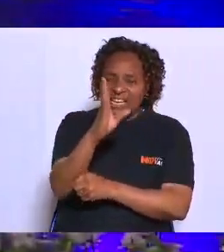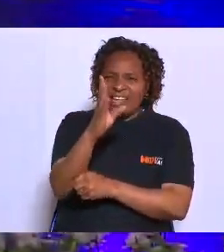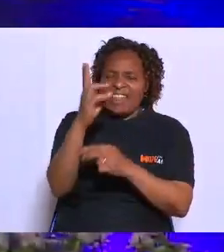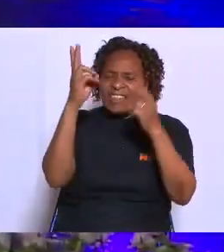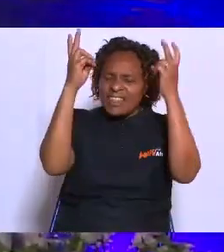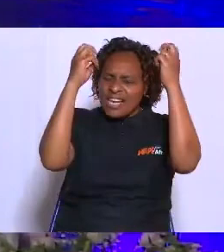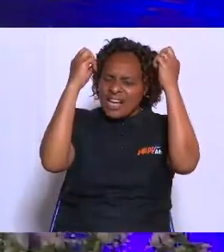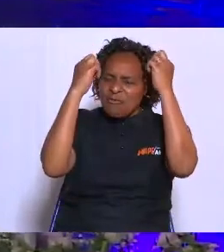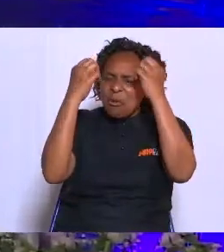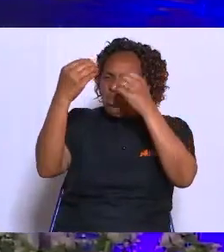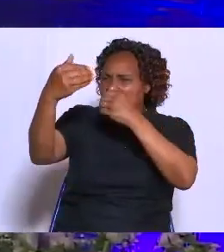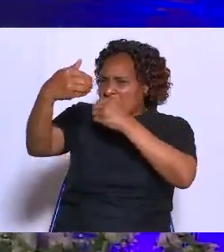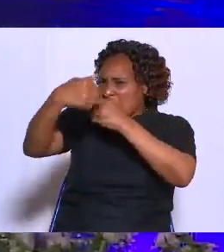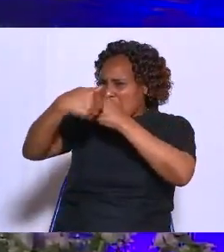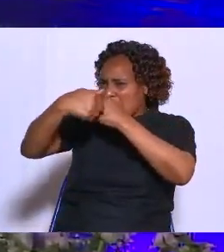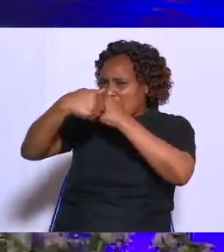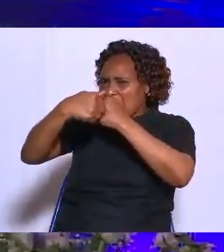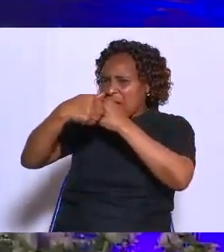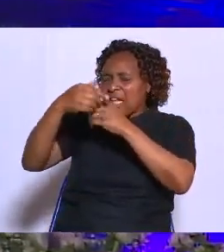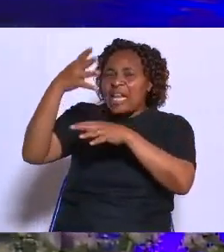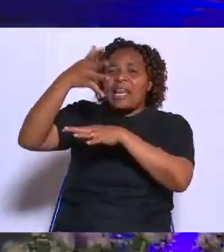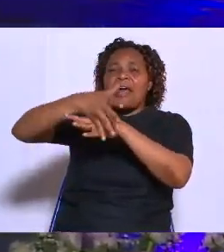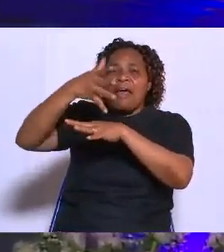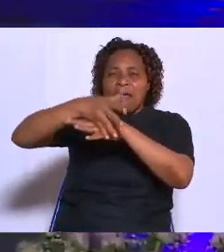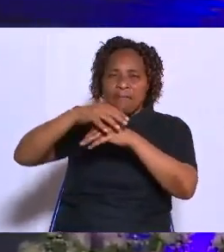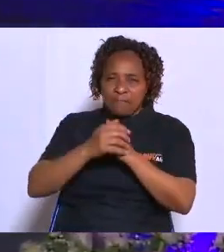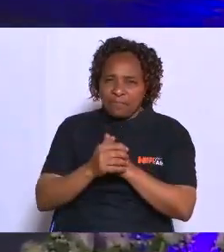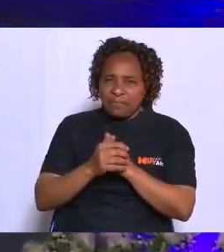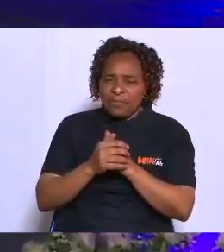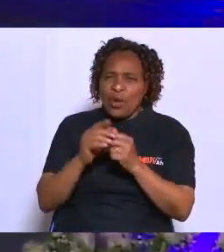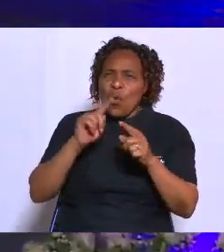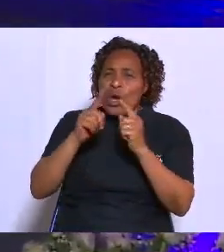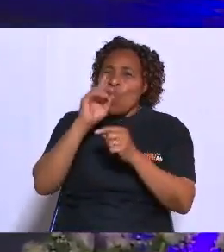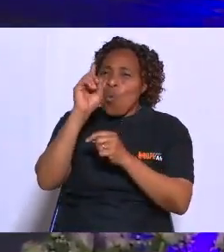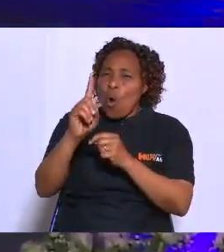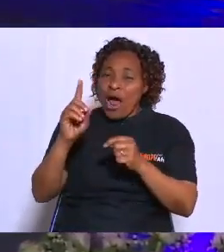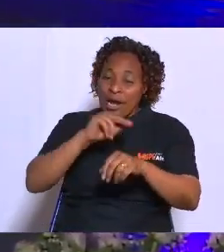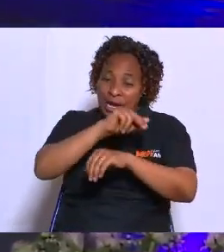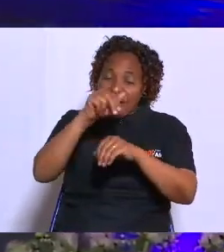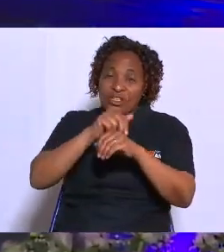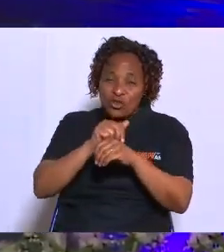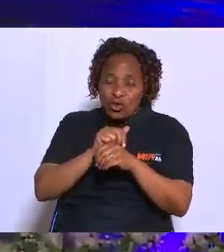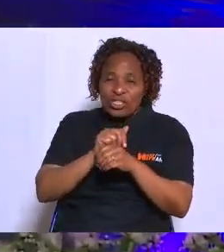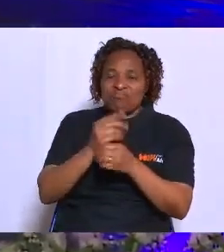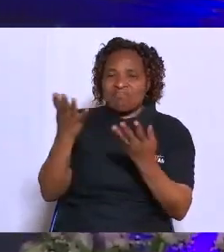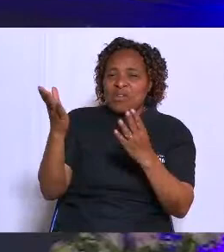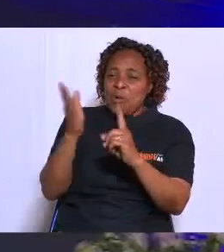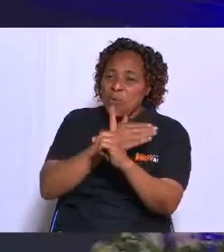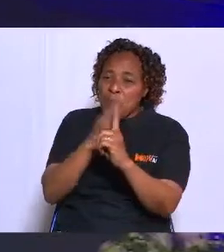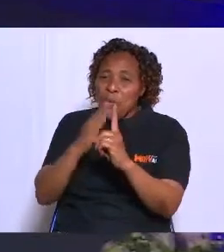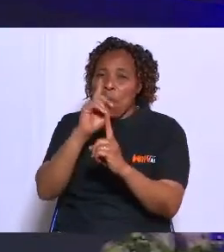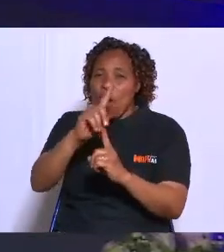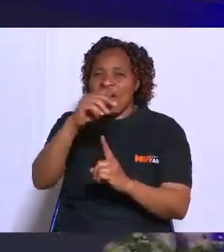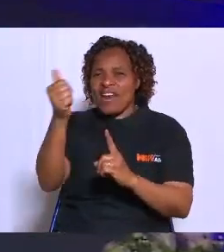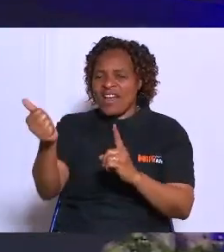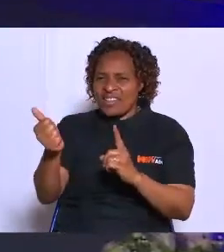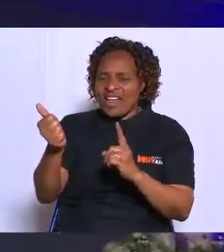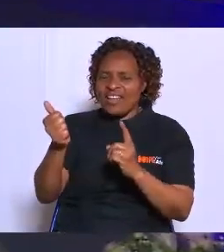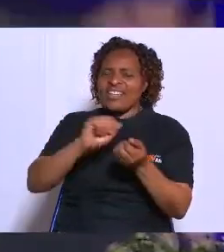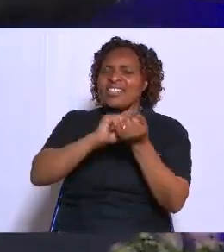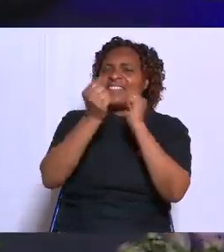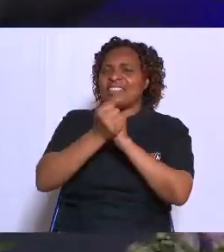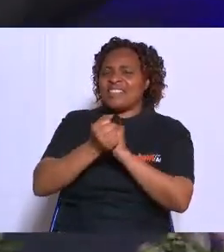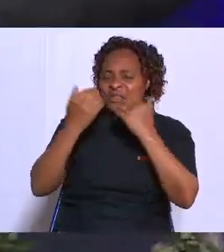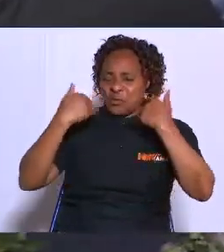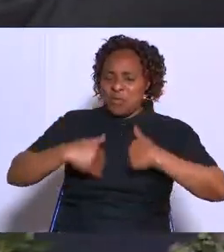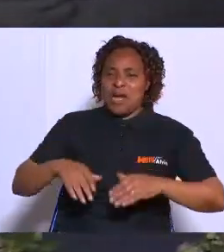was behind that deception when one nation files another it usually changes human laws